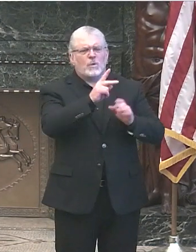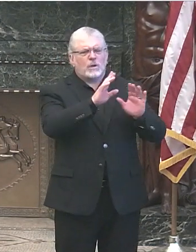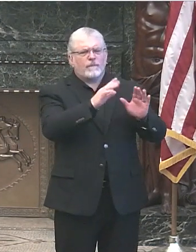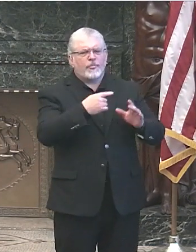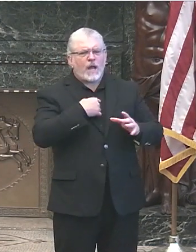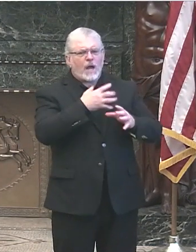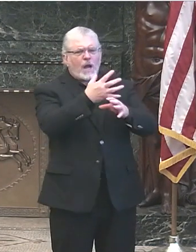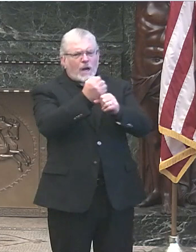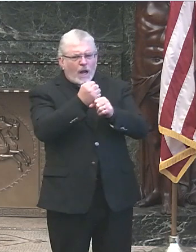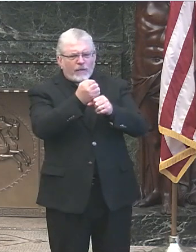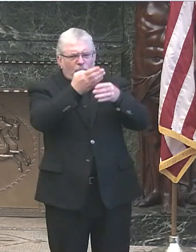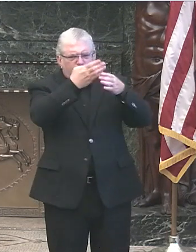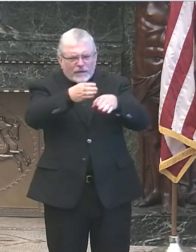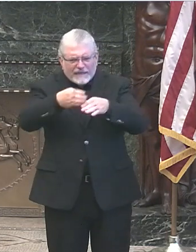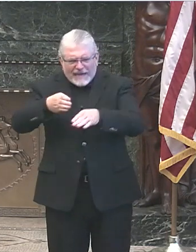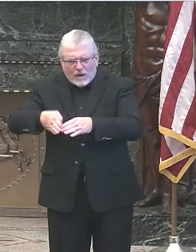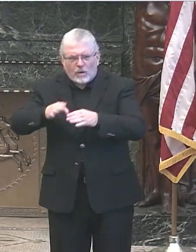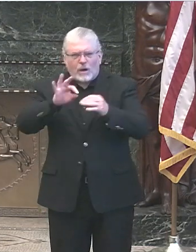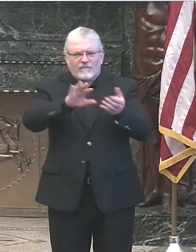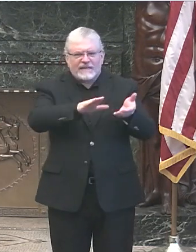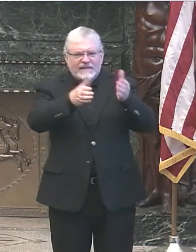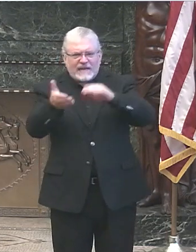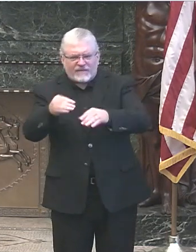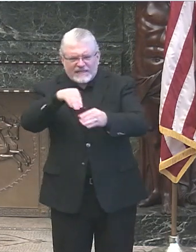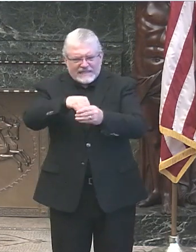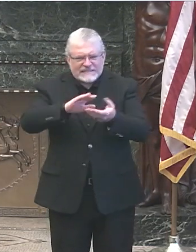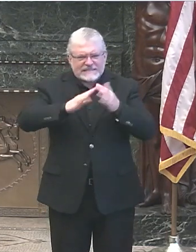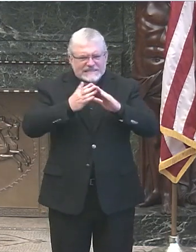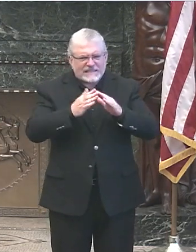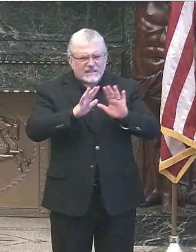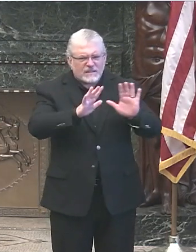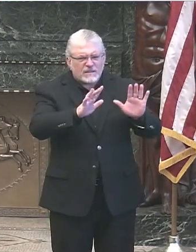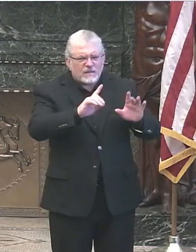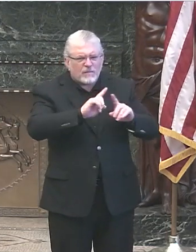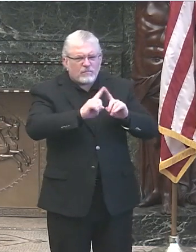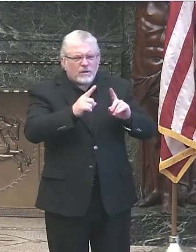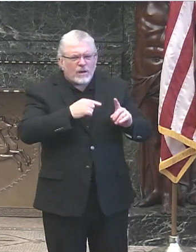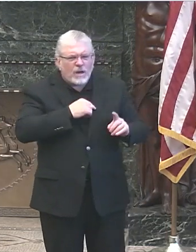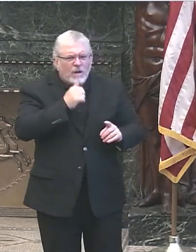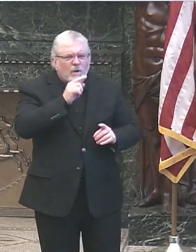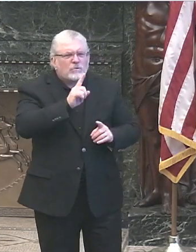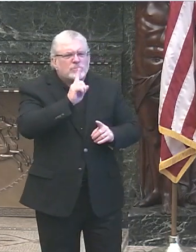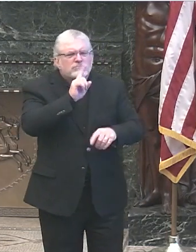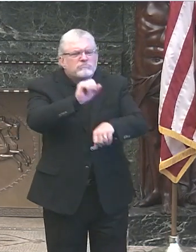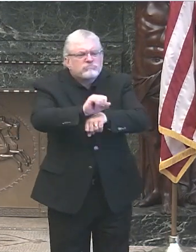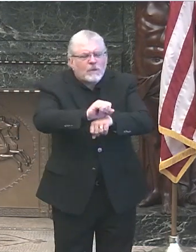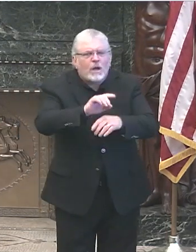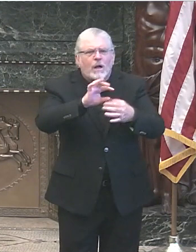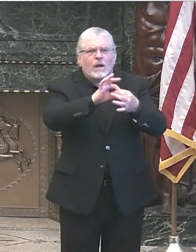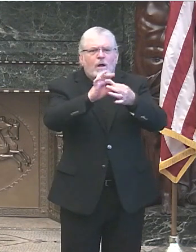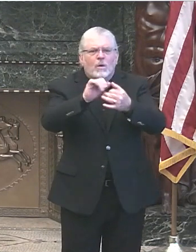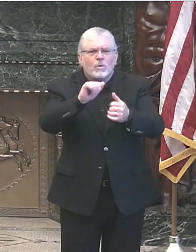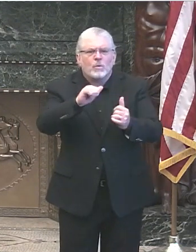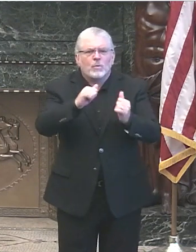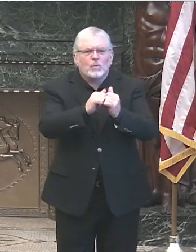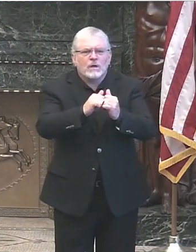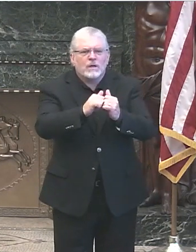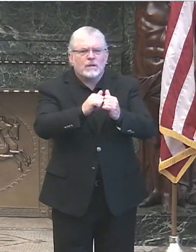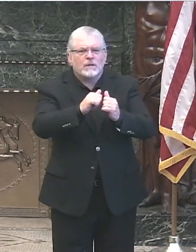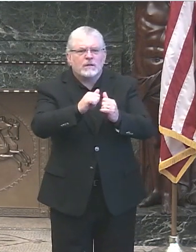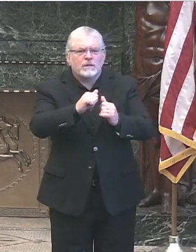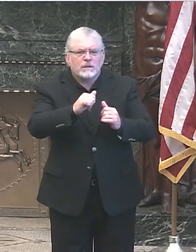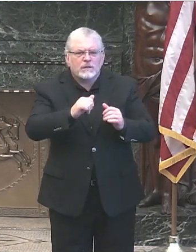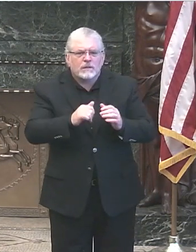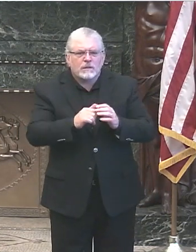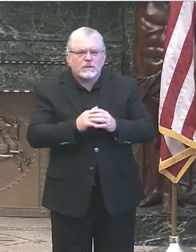I wasn't sure. Dr. Farley, did you give the racial breakdown, however incomplete it is, for the testing for those who have tested